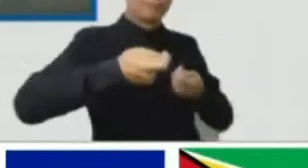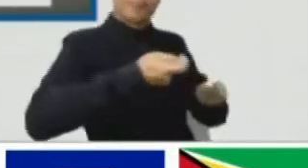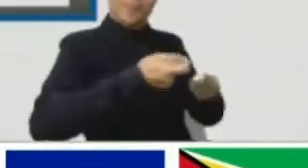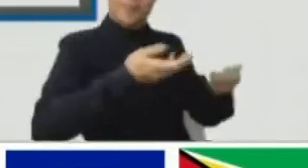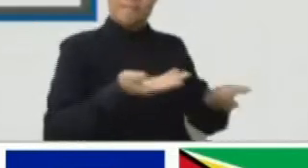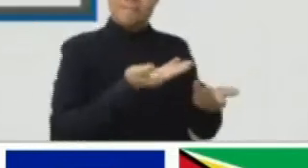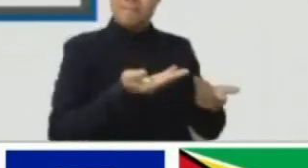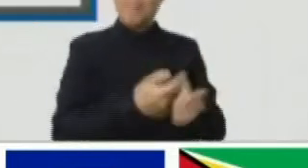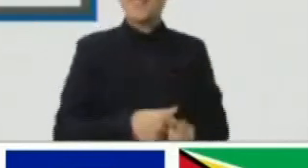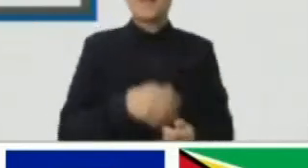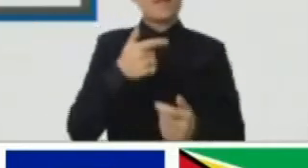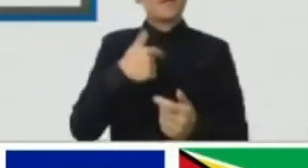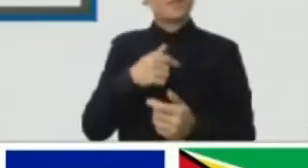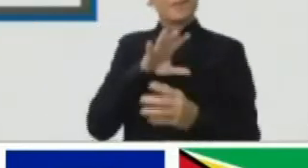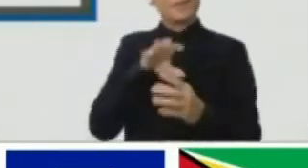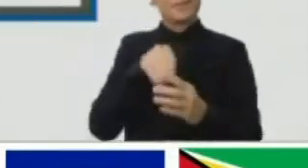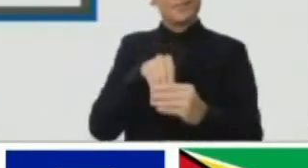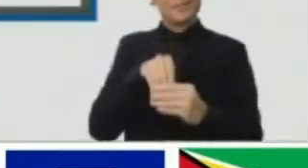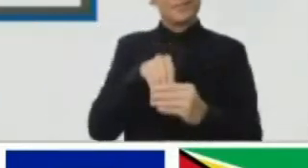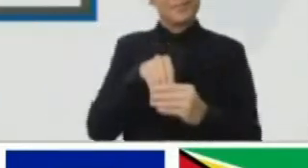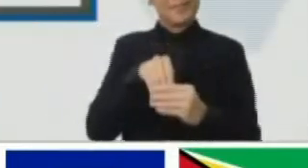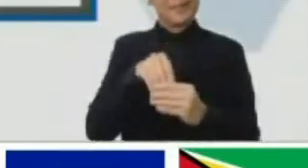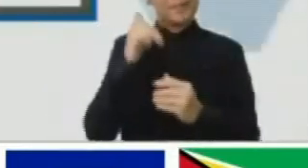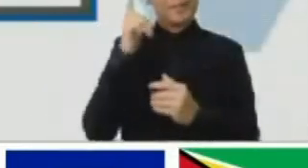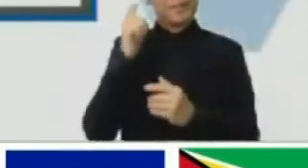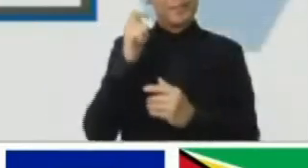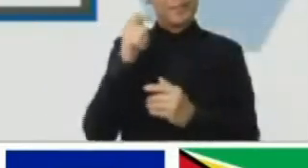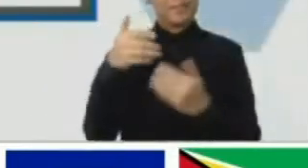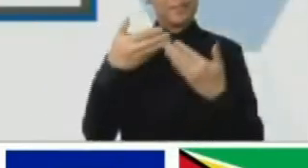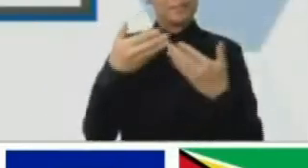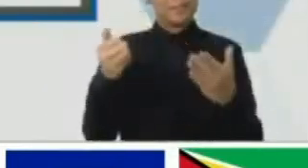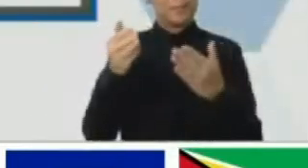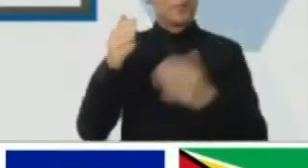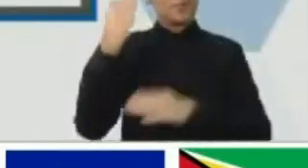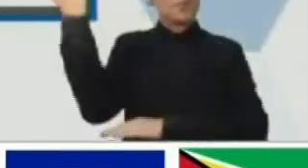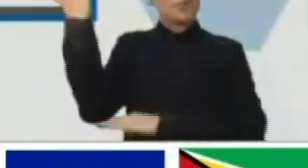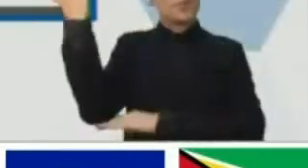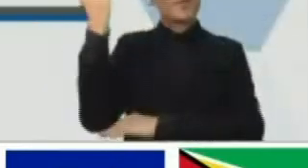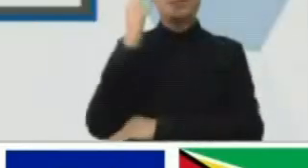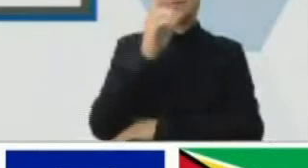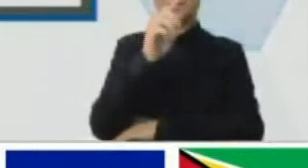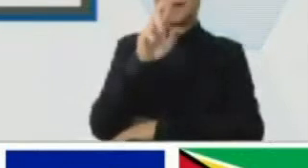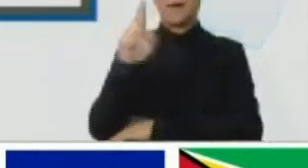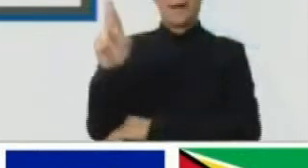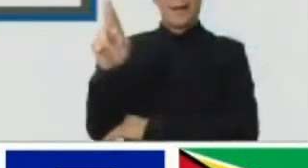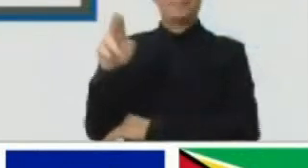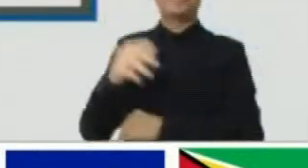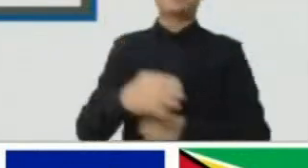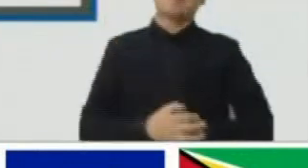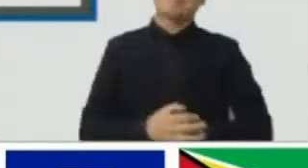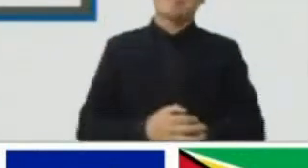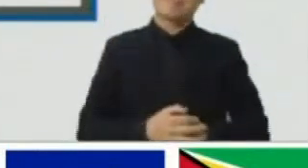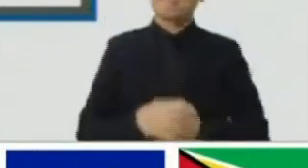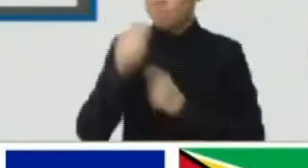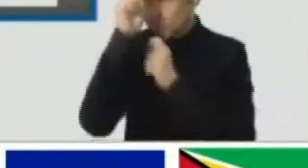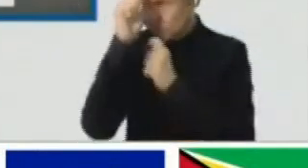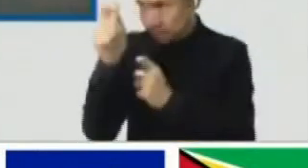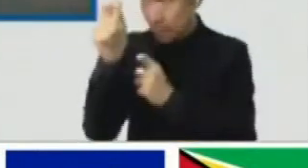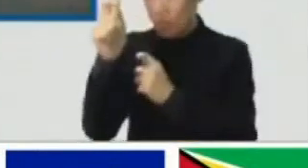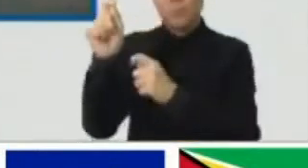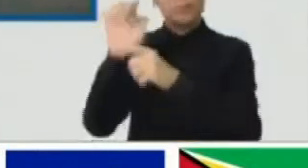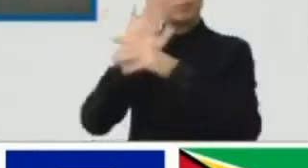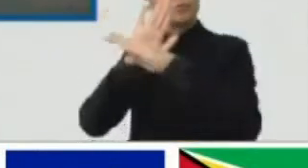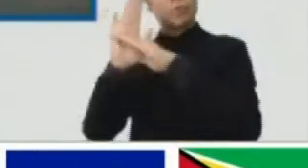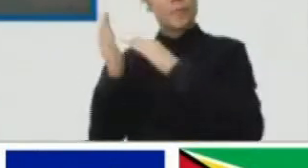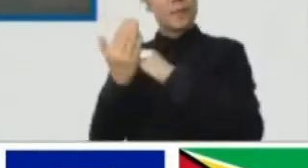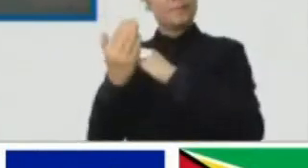of the Regional Platform for Disaster Risk Reduction. I would like to acknowledge the Government of Jamaica, the